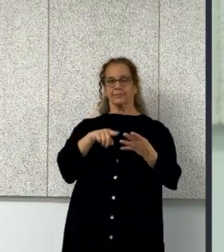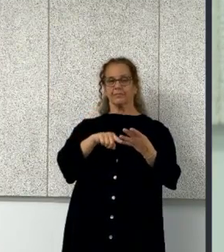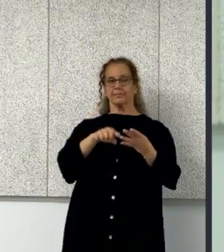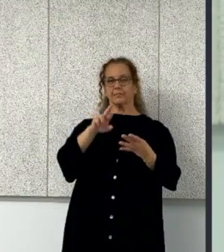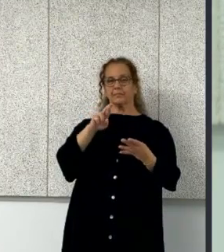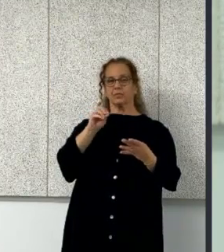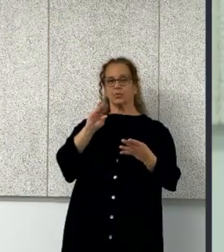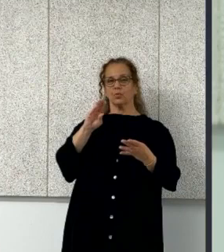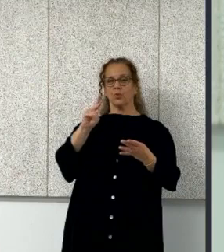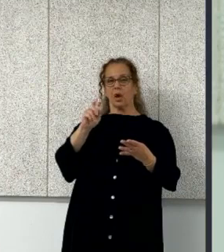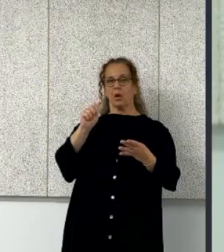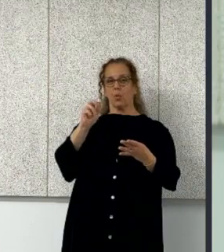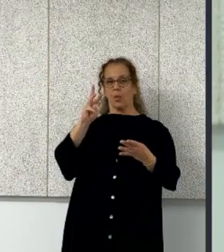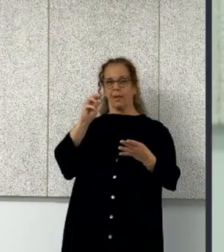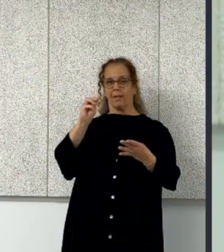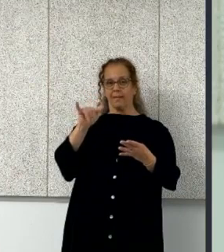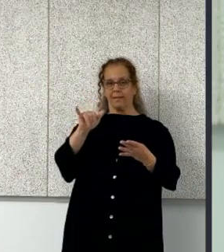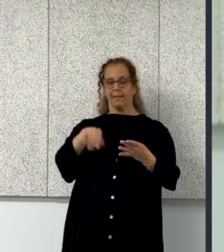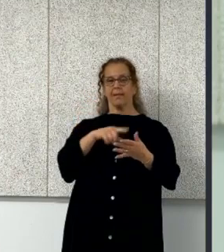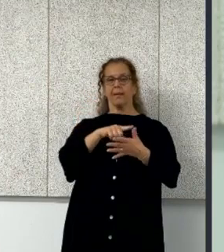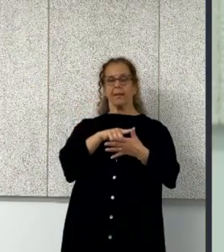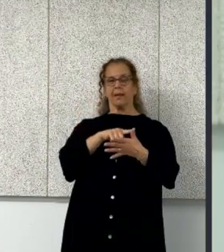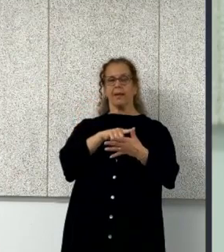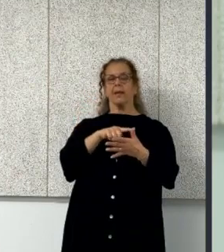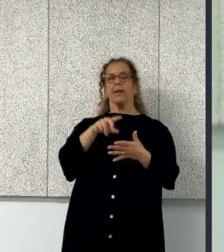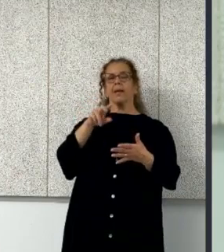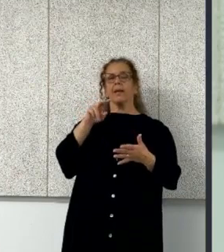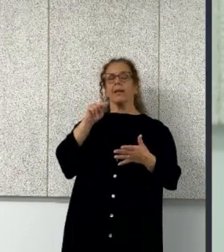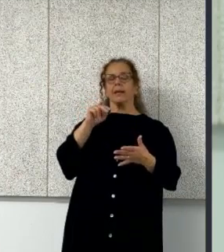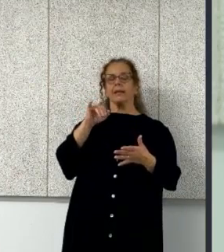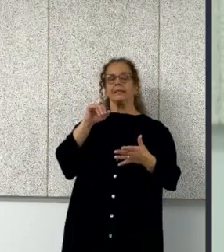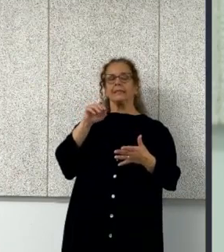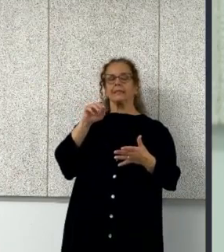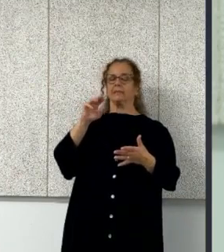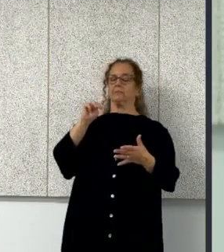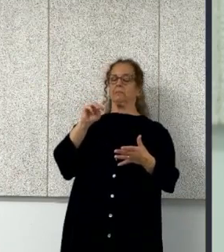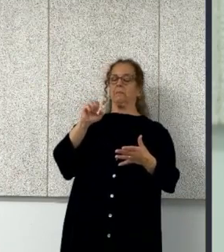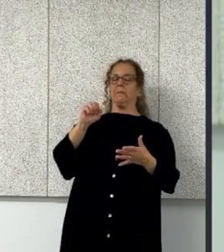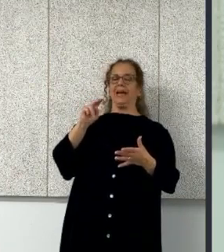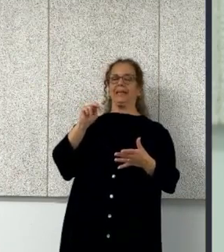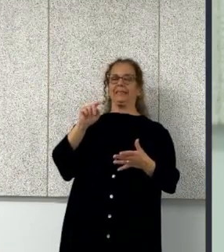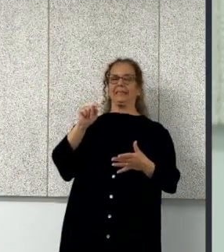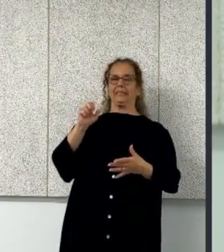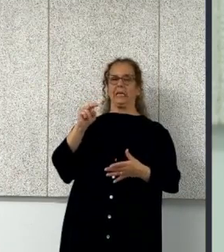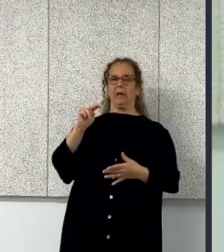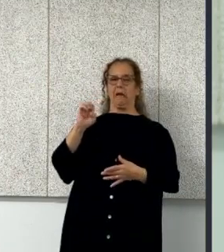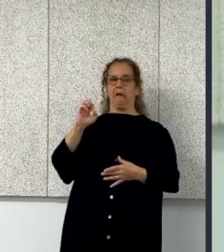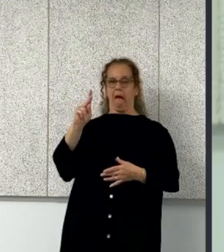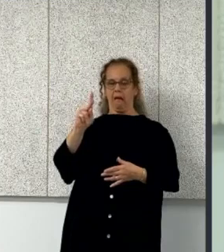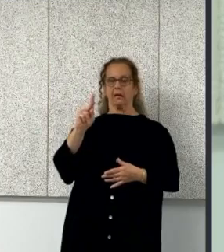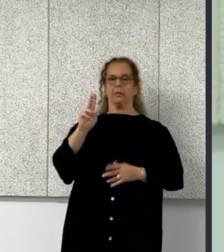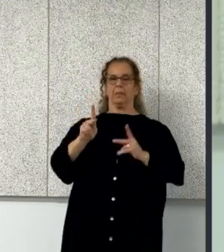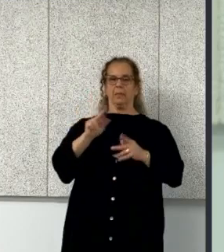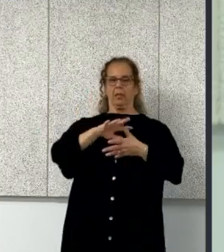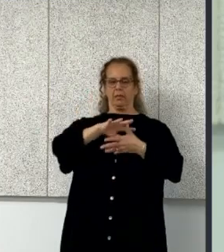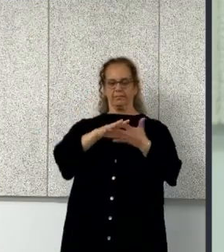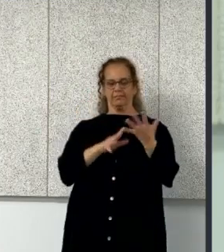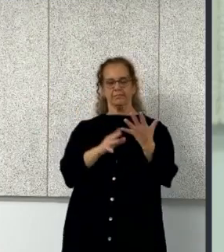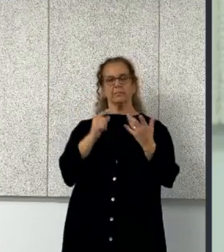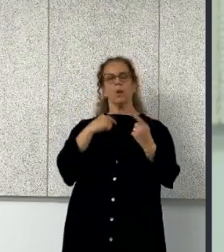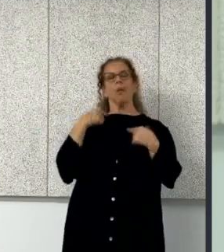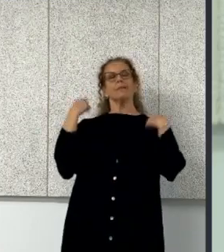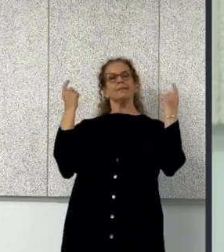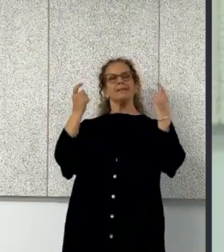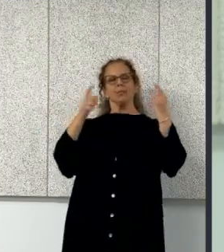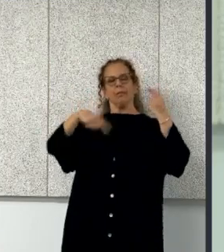Rockaway, and Matinecock communities. I want to honor and celebrate all of these indigenous communities,